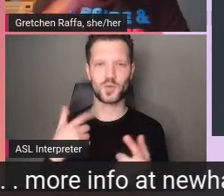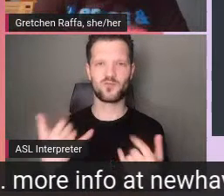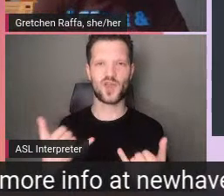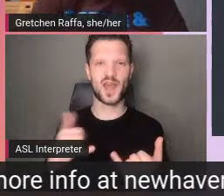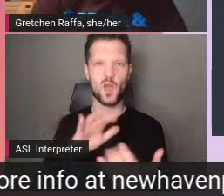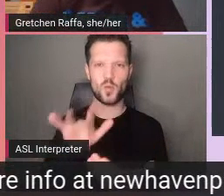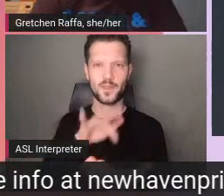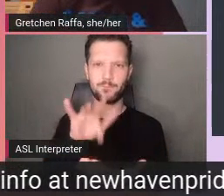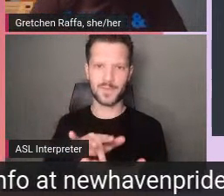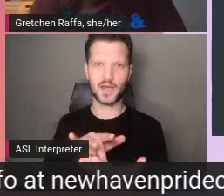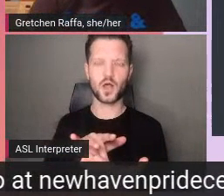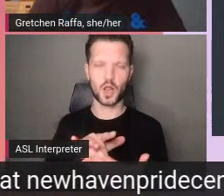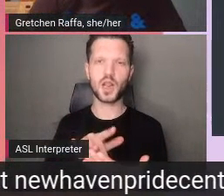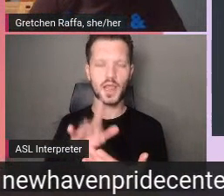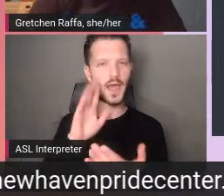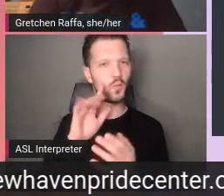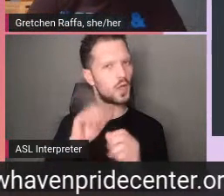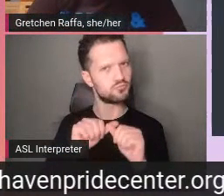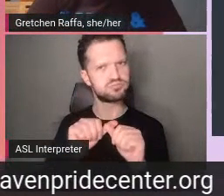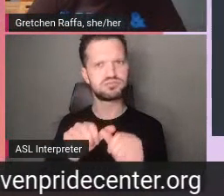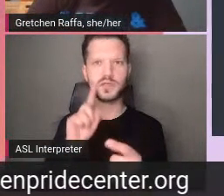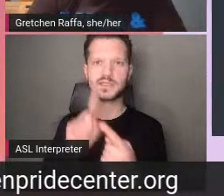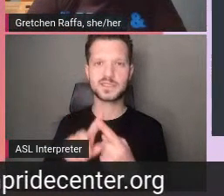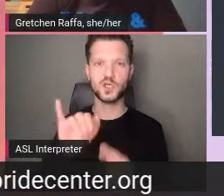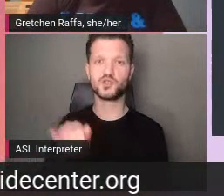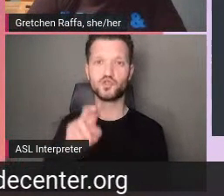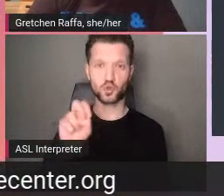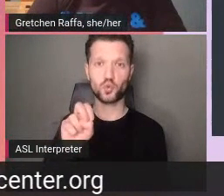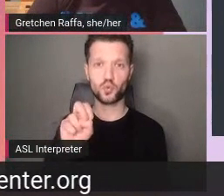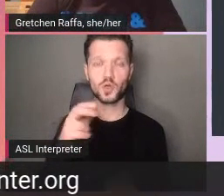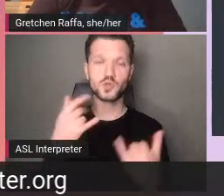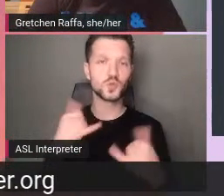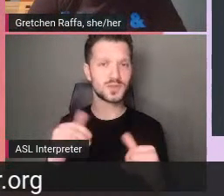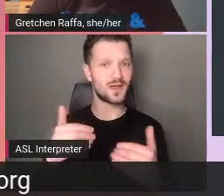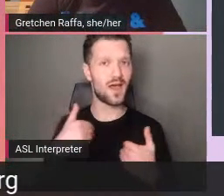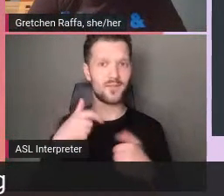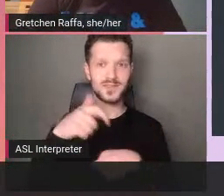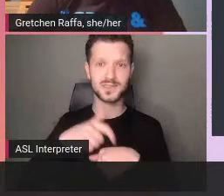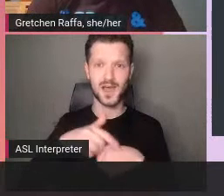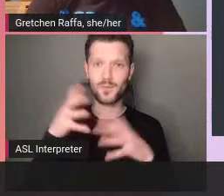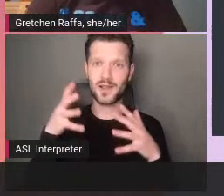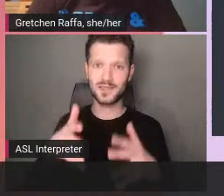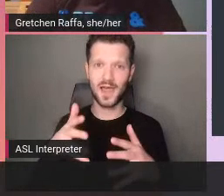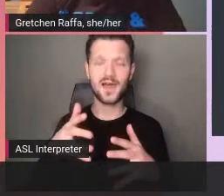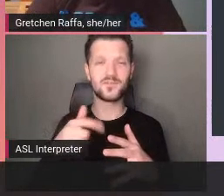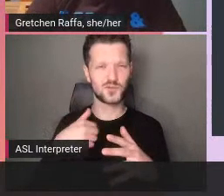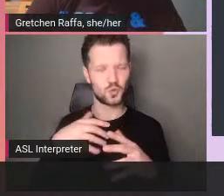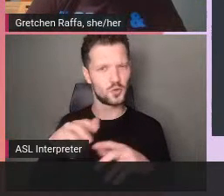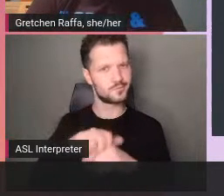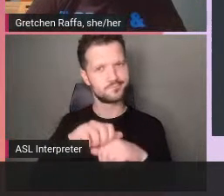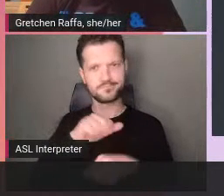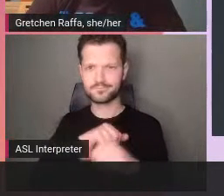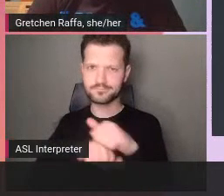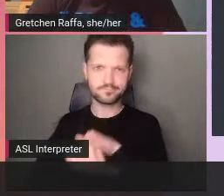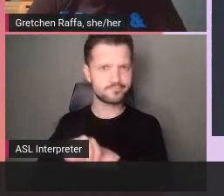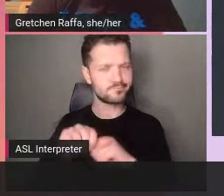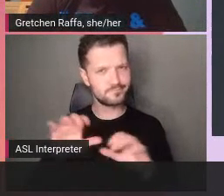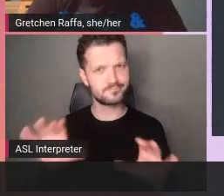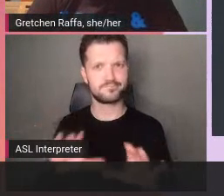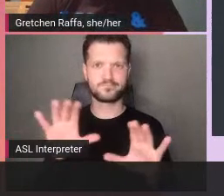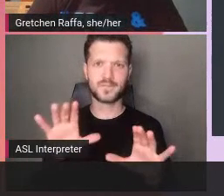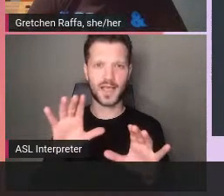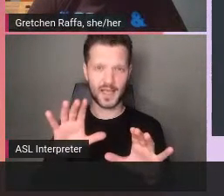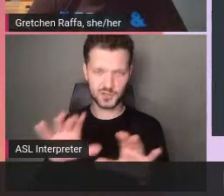to until June. So we have plenty of time to take action on some of our priorities. I'm only going to lift up a few